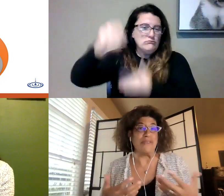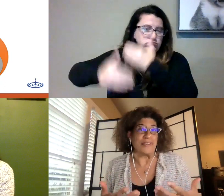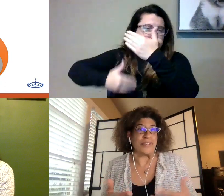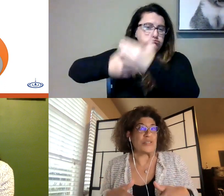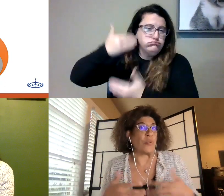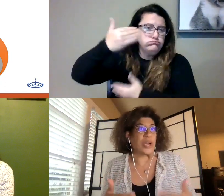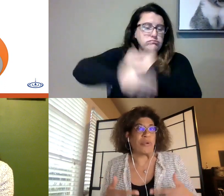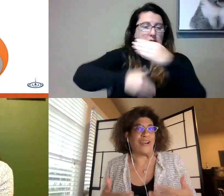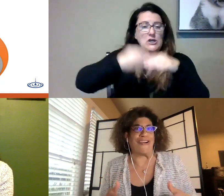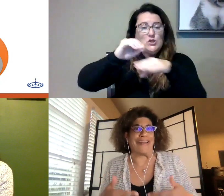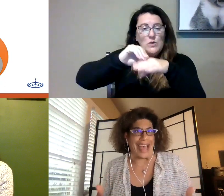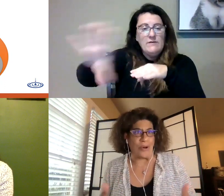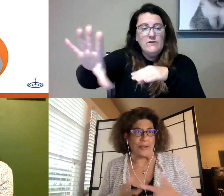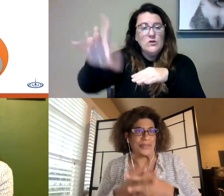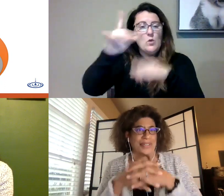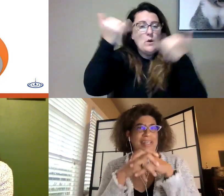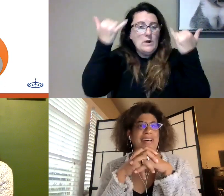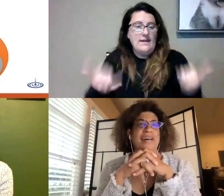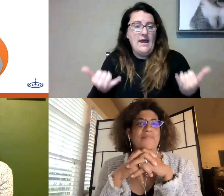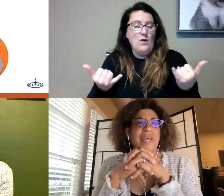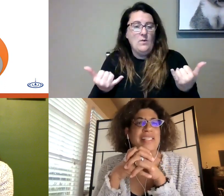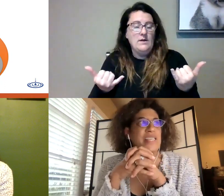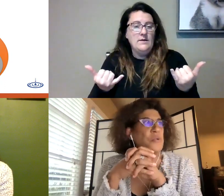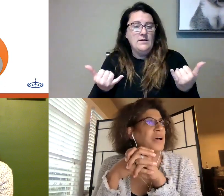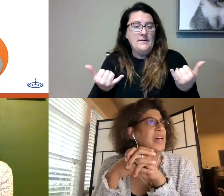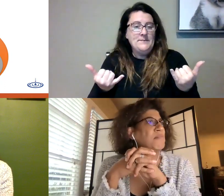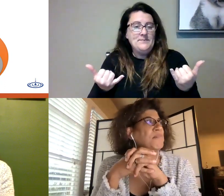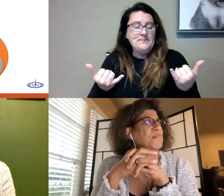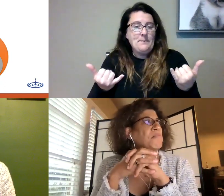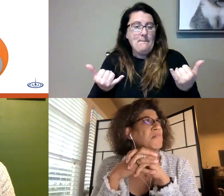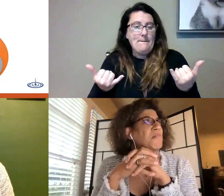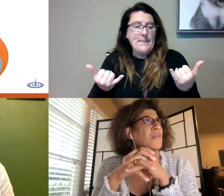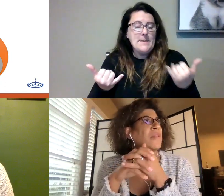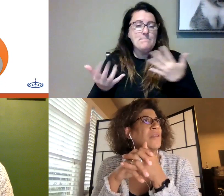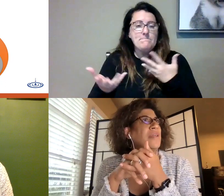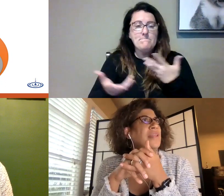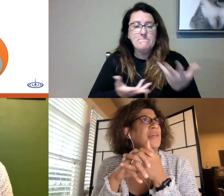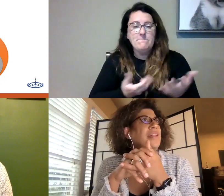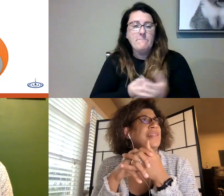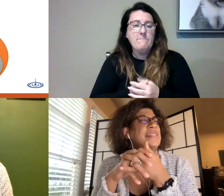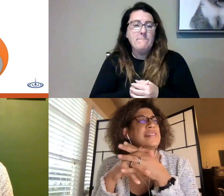to influence where we are now. And so